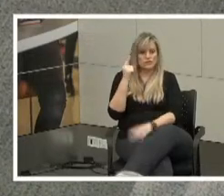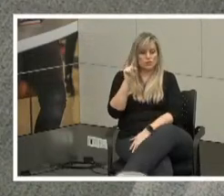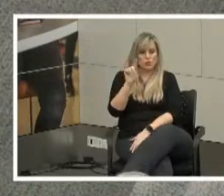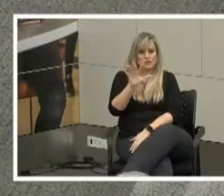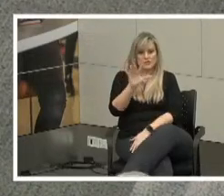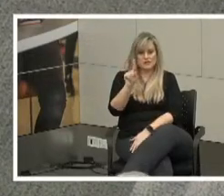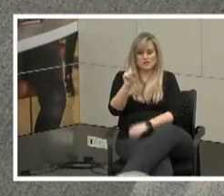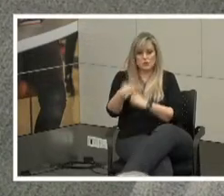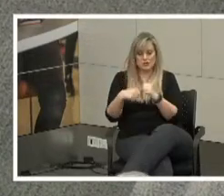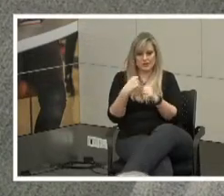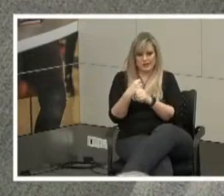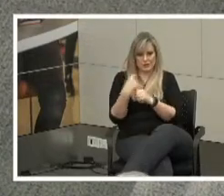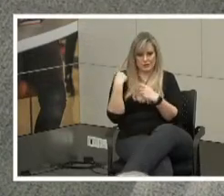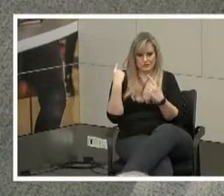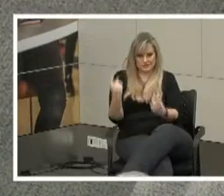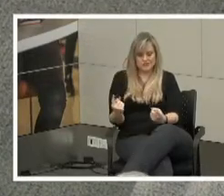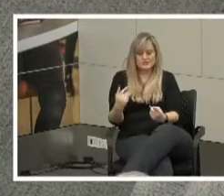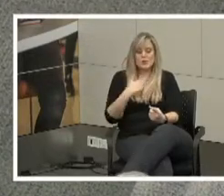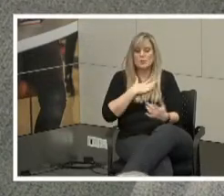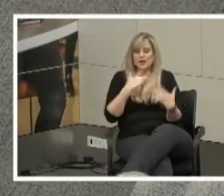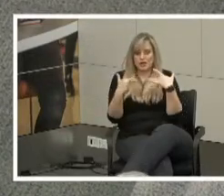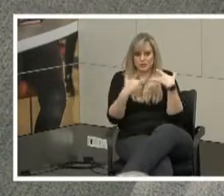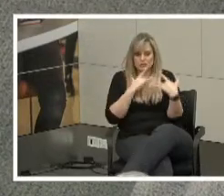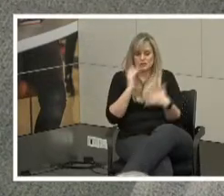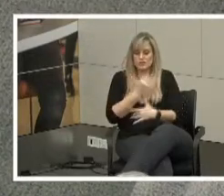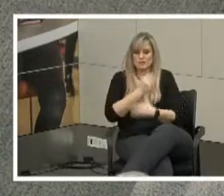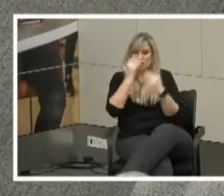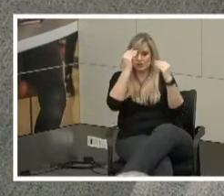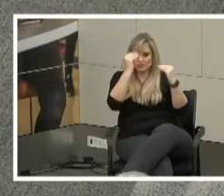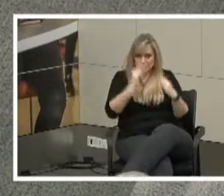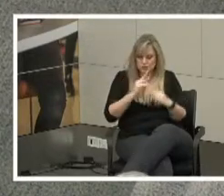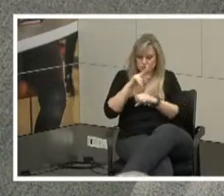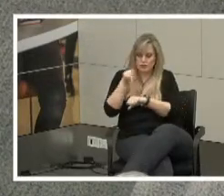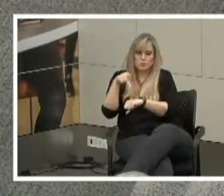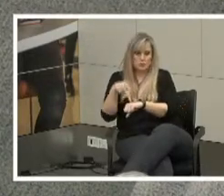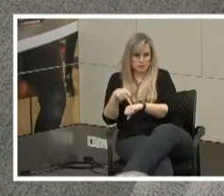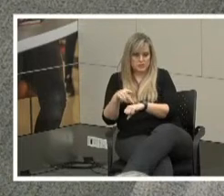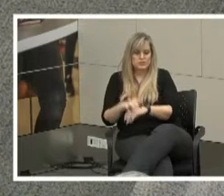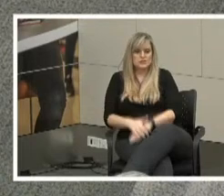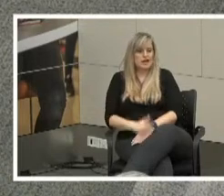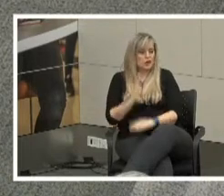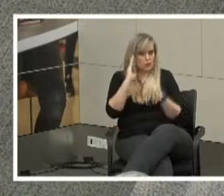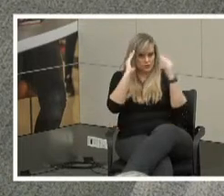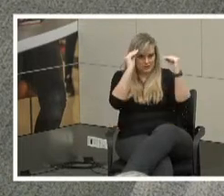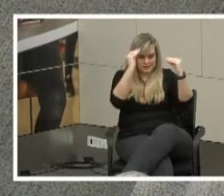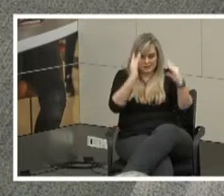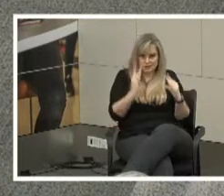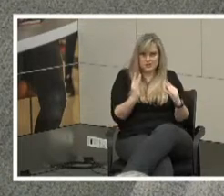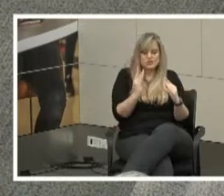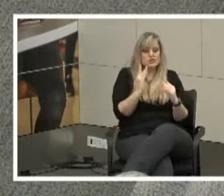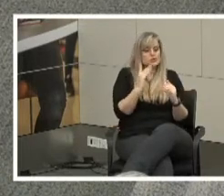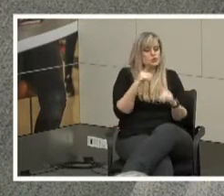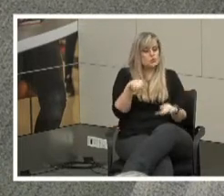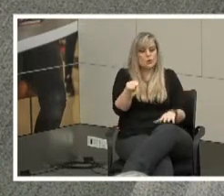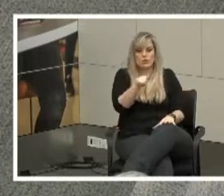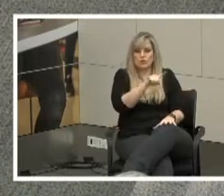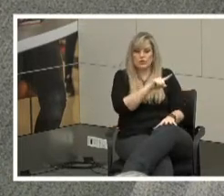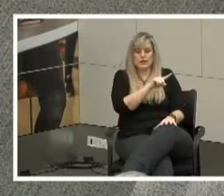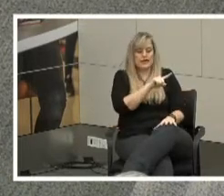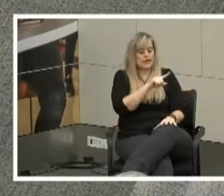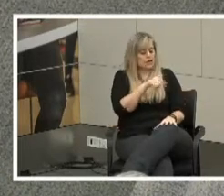years my concern right now is our teachers and our principles our teachers are they they